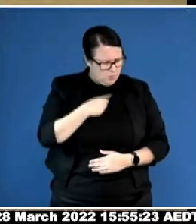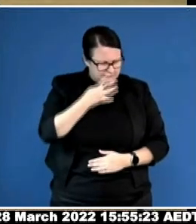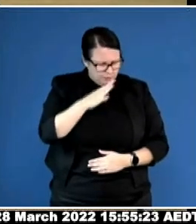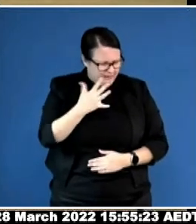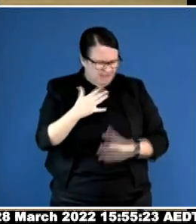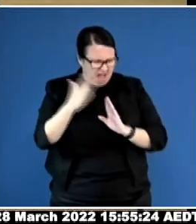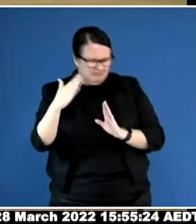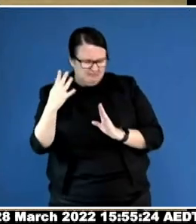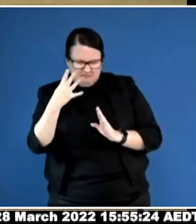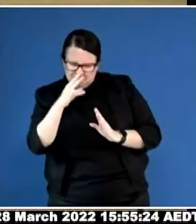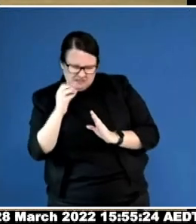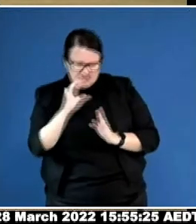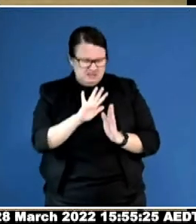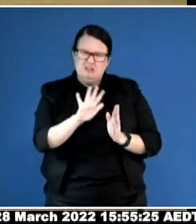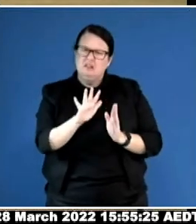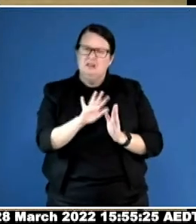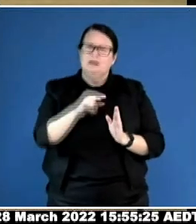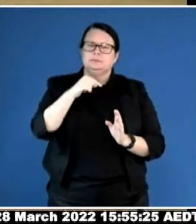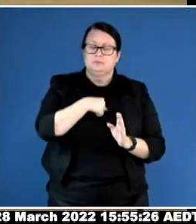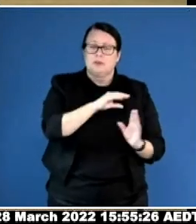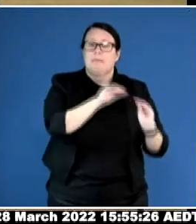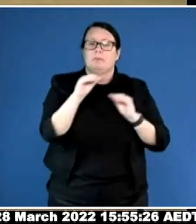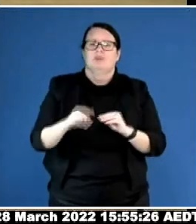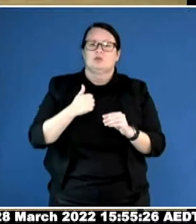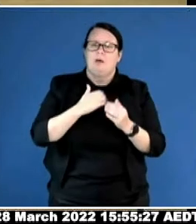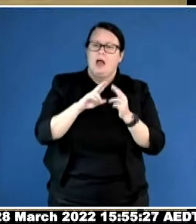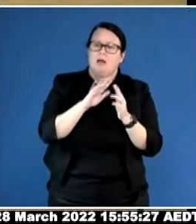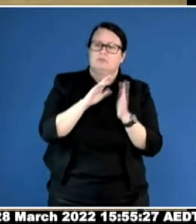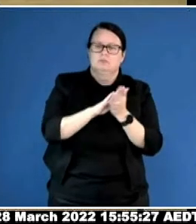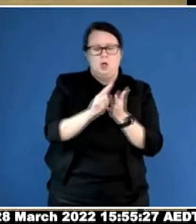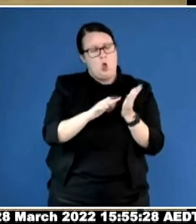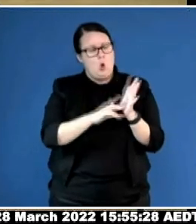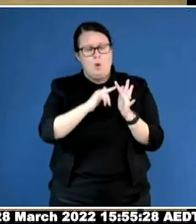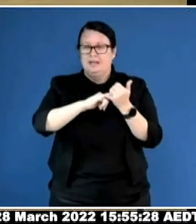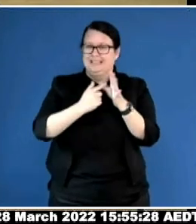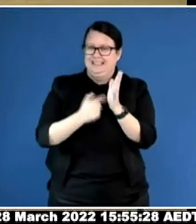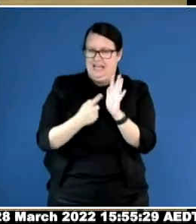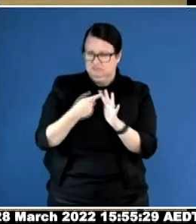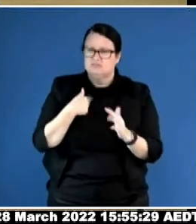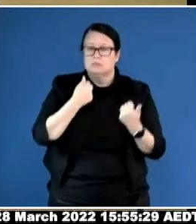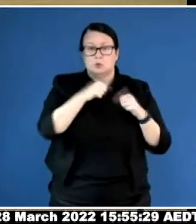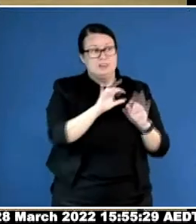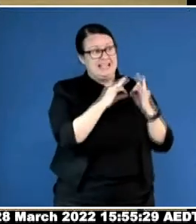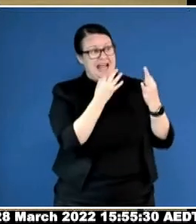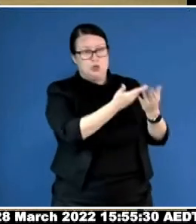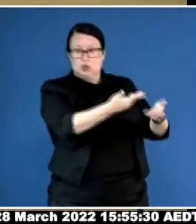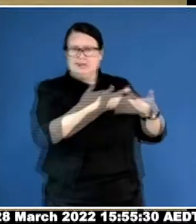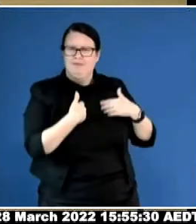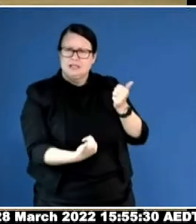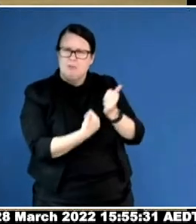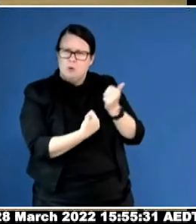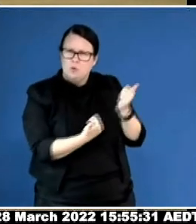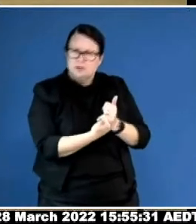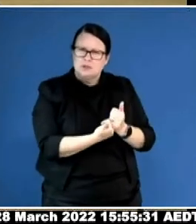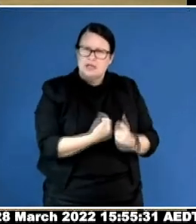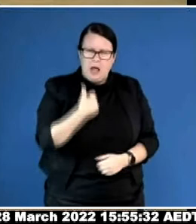state after a long period living interstate, and an agency was providing all of my support. I couldn't work out why I